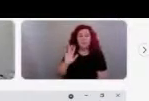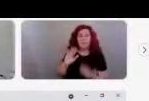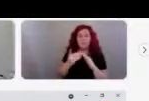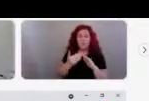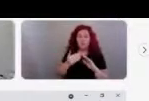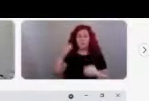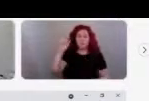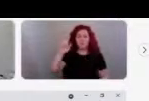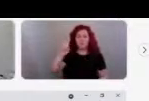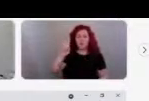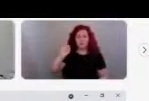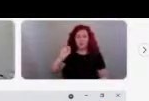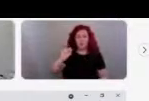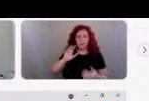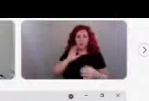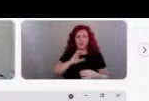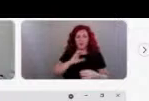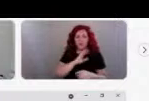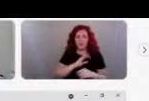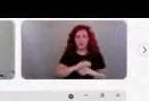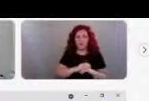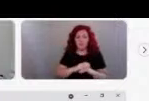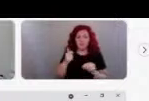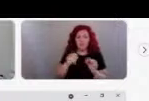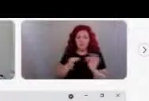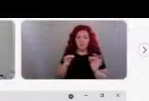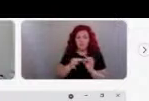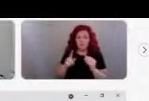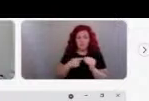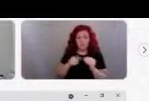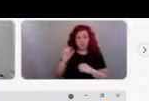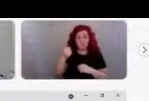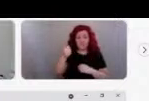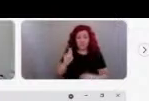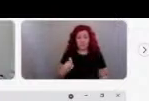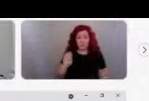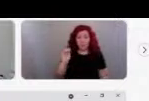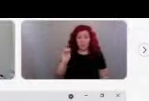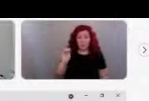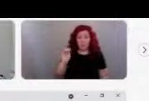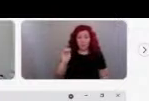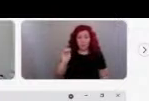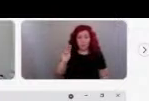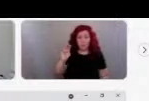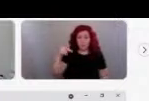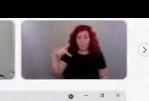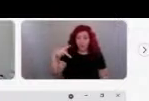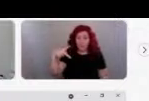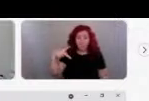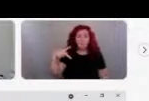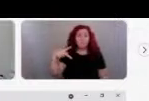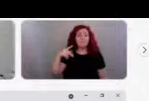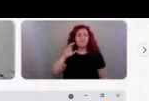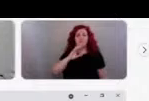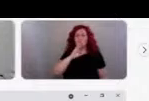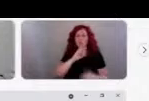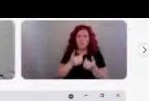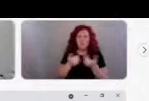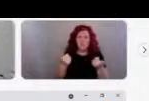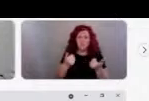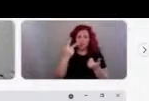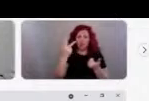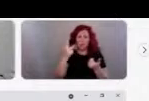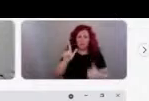chandler another comment about the 10.0 map is that chandler is split into three separate legislative